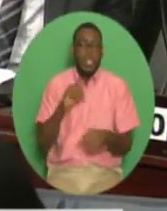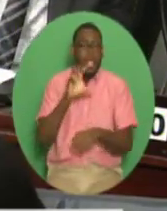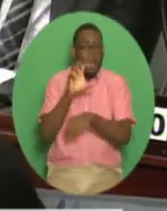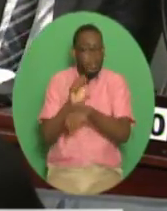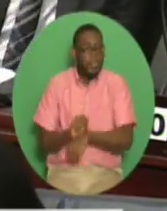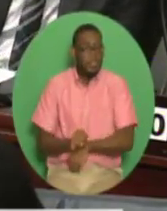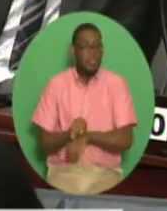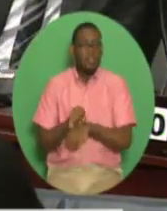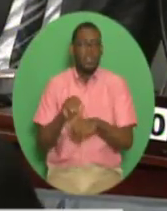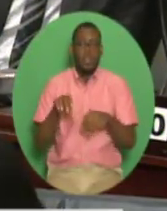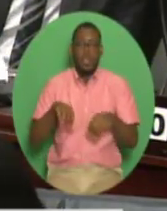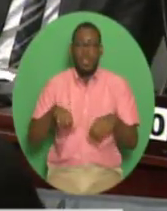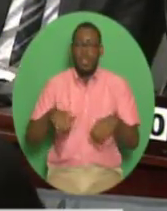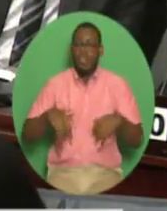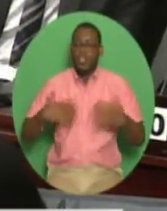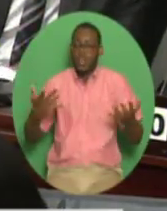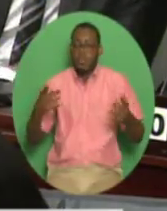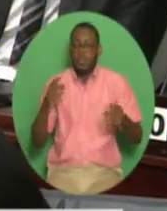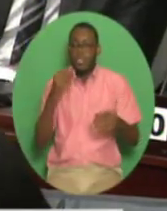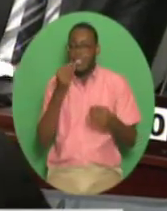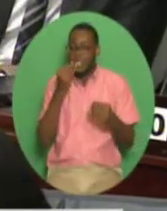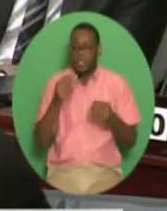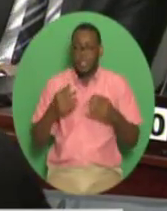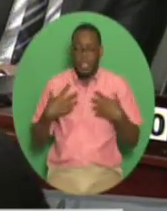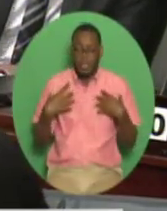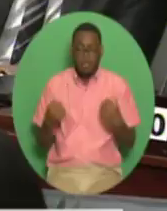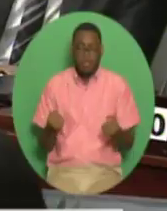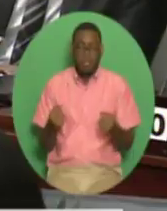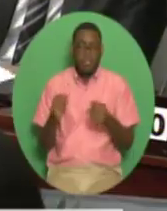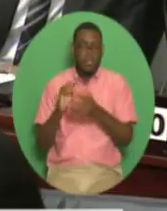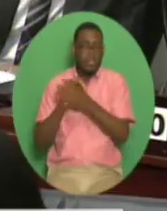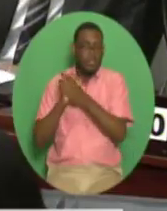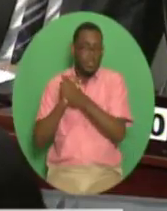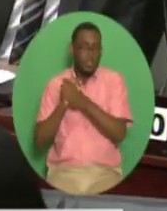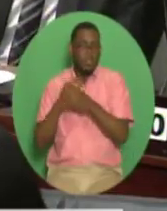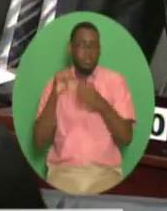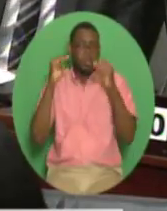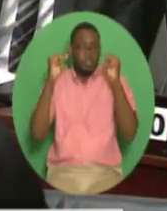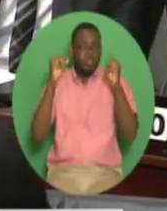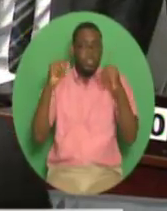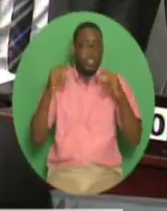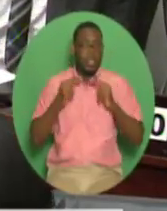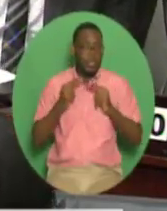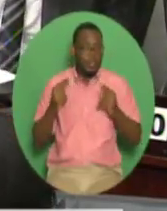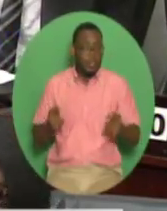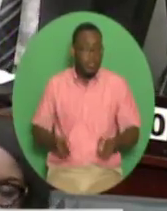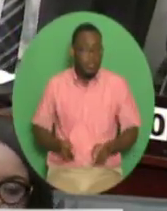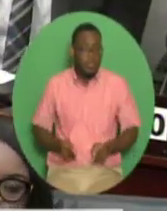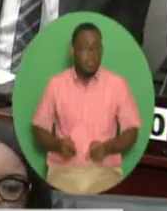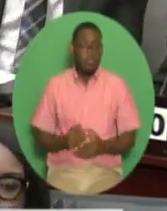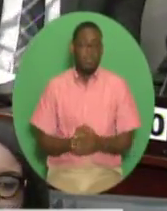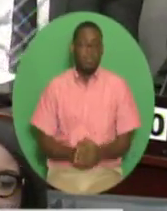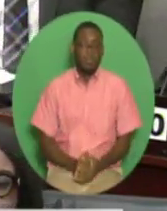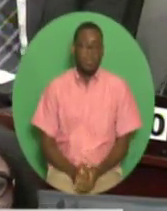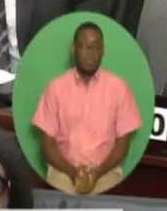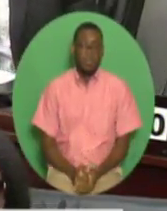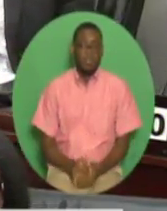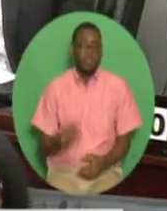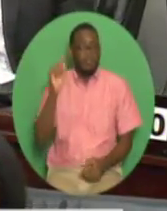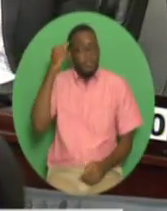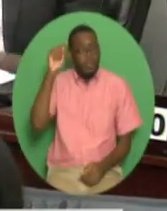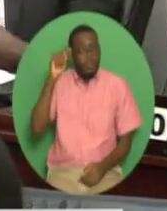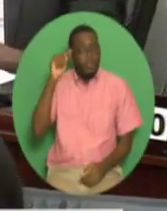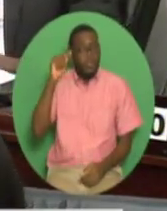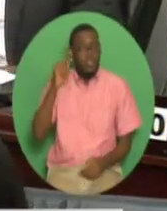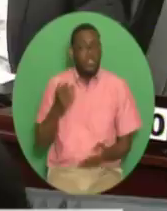students. And I must congratulate our Minister of Health, Yes, man. for being in the forefront